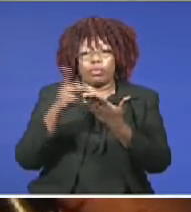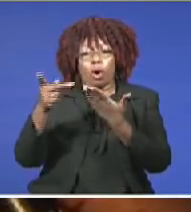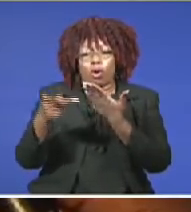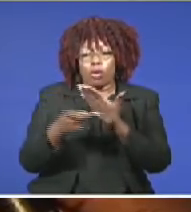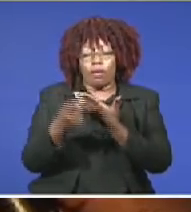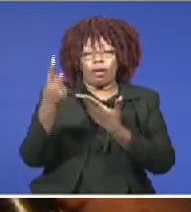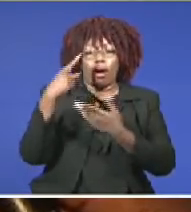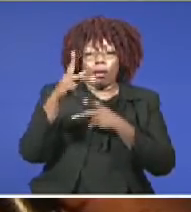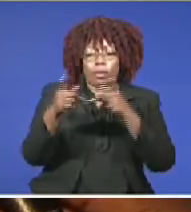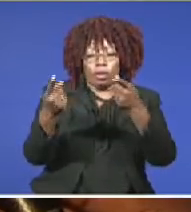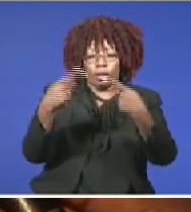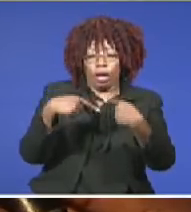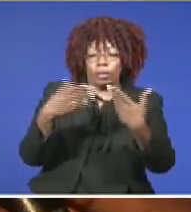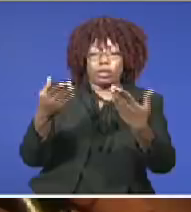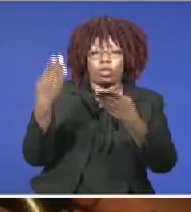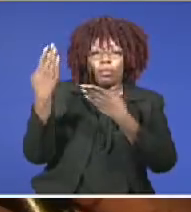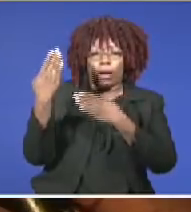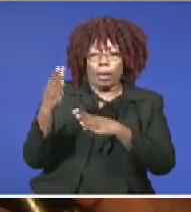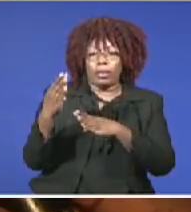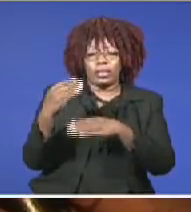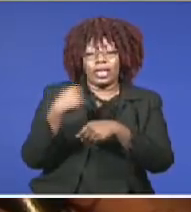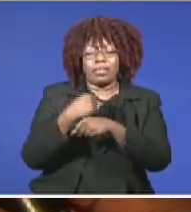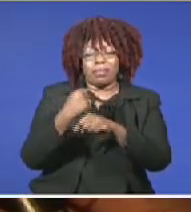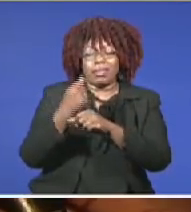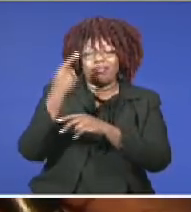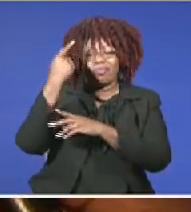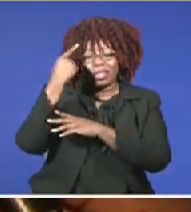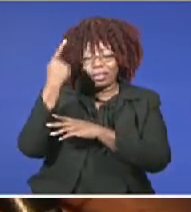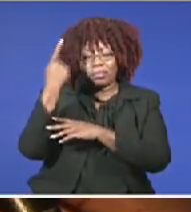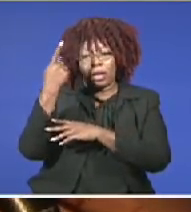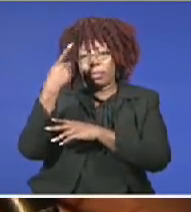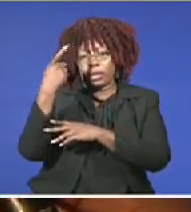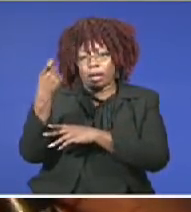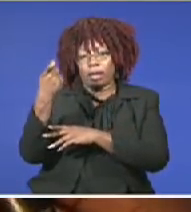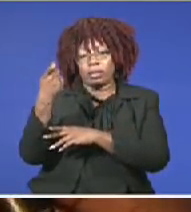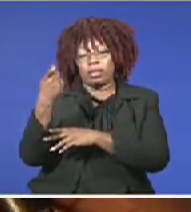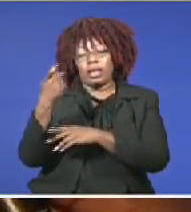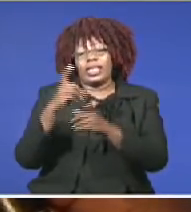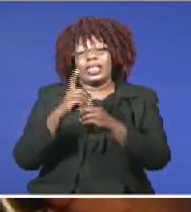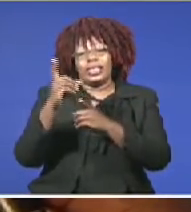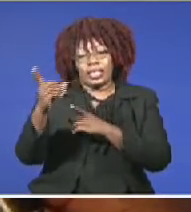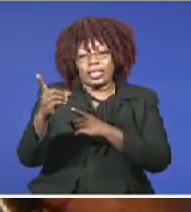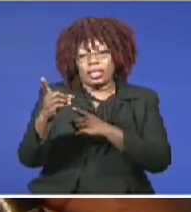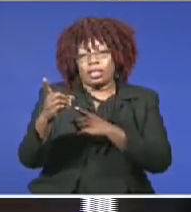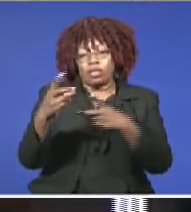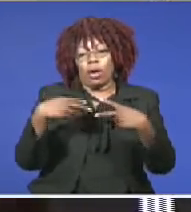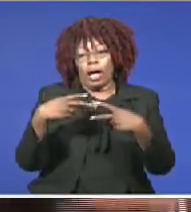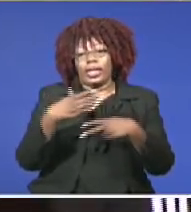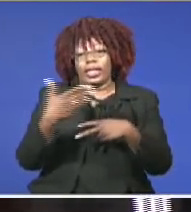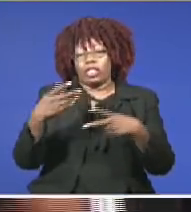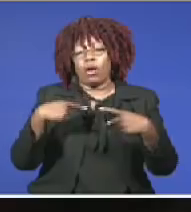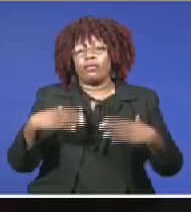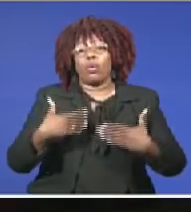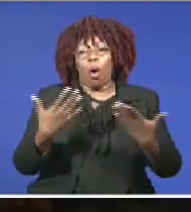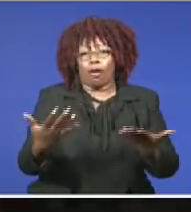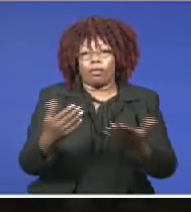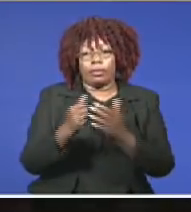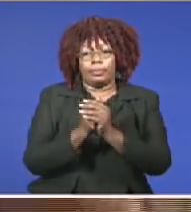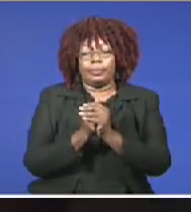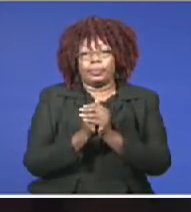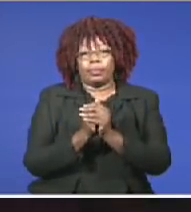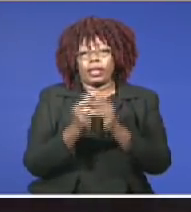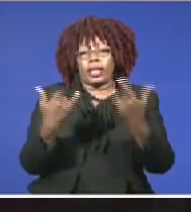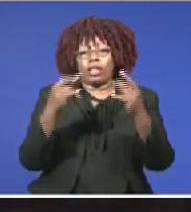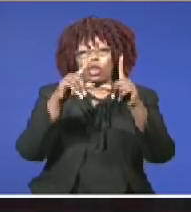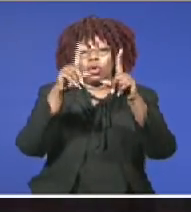our fans to come to the Bahamas, it just makes total sense because of the proximity and everything that you guys have to offer. Now for the big question,